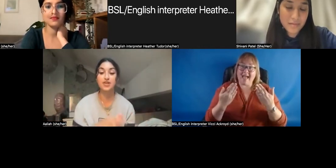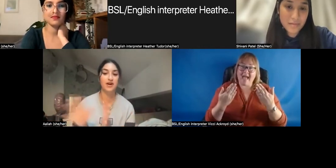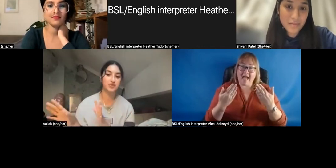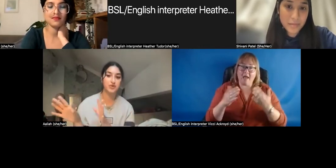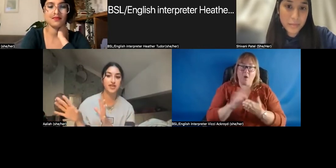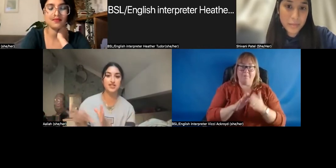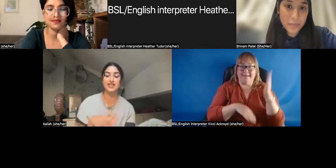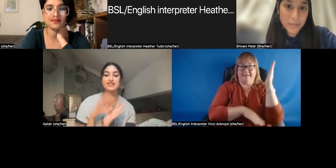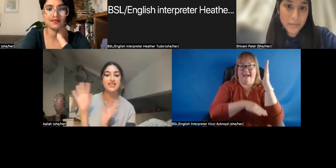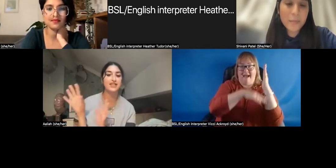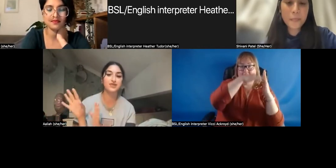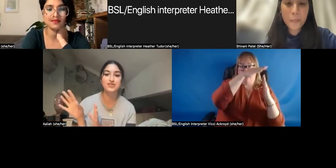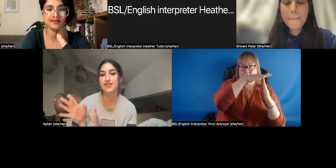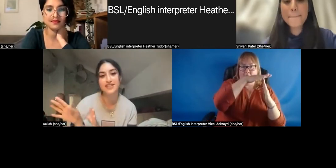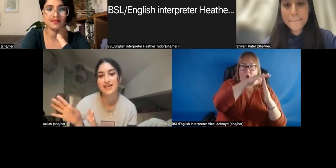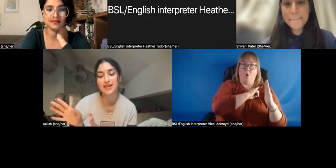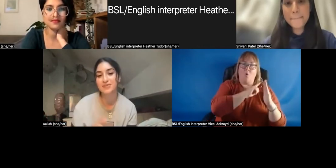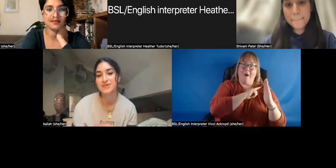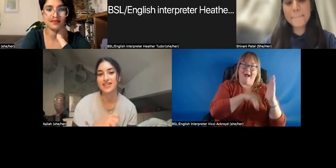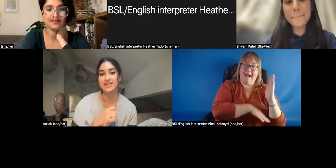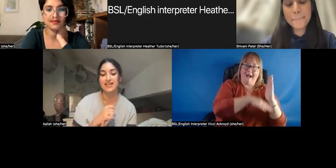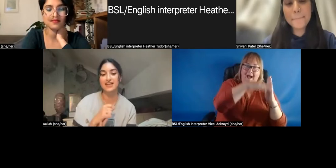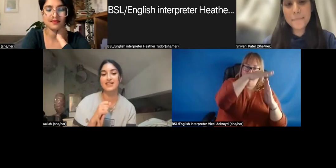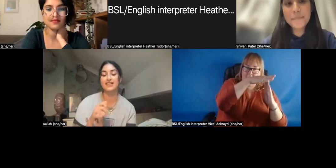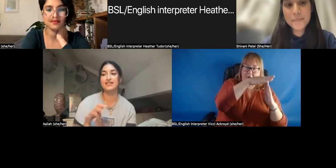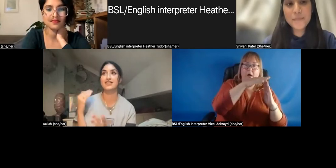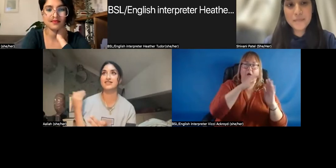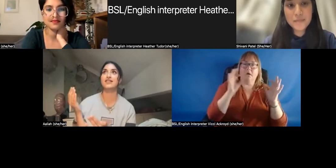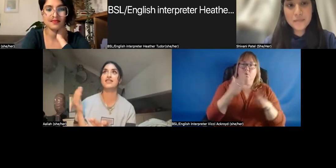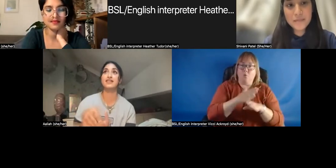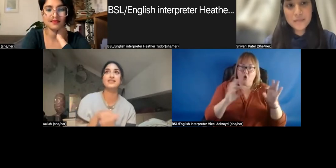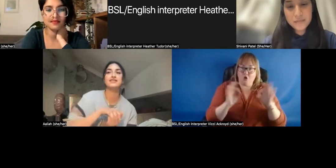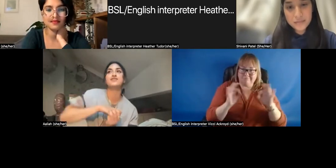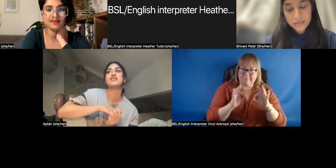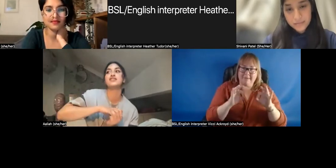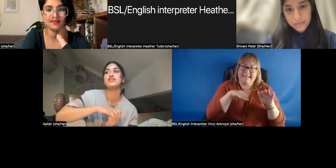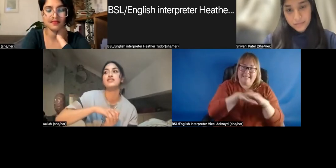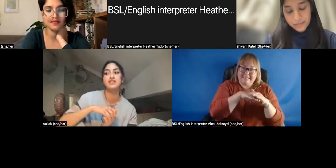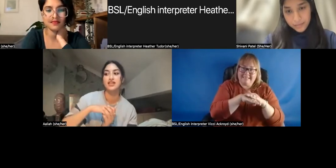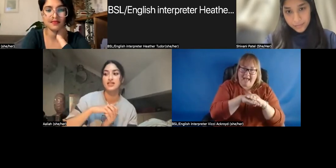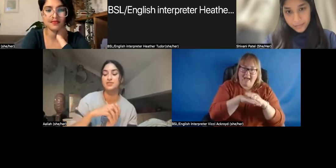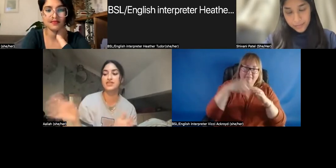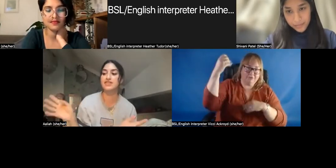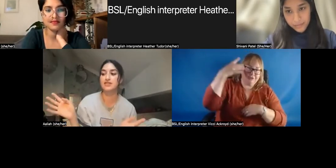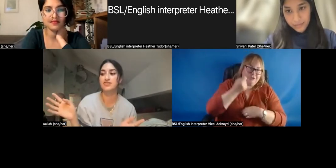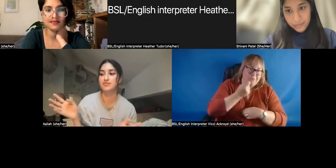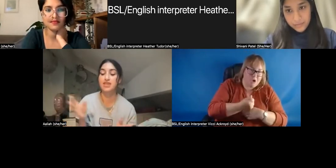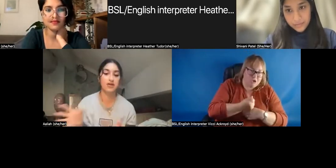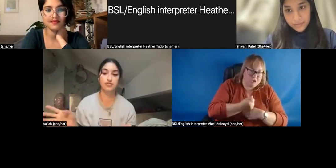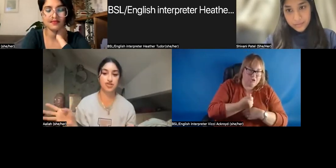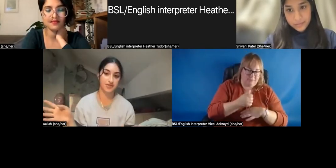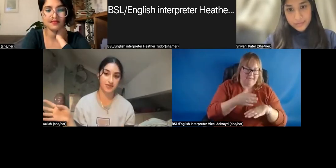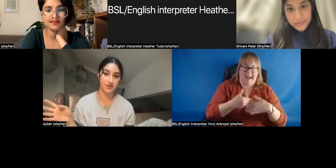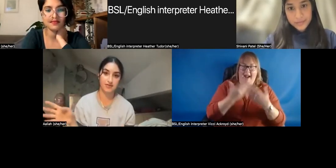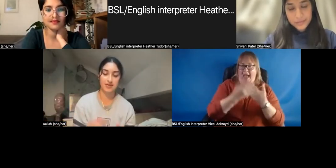because they don't have to work, so they can stay indoors all the time and that kind of thing. So they take that into consideration and completely just make